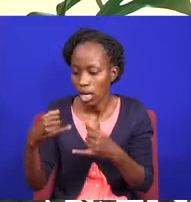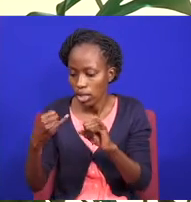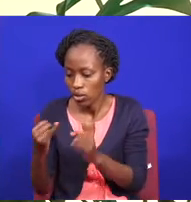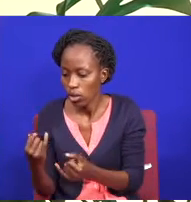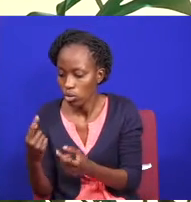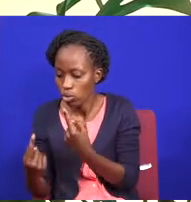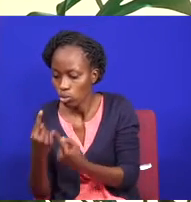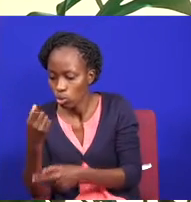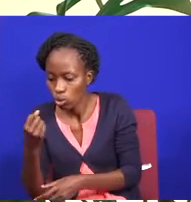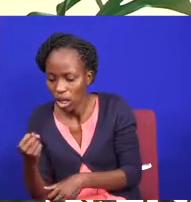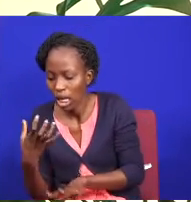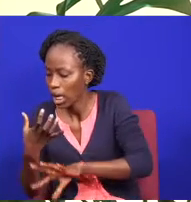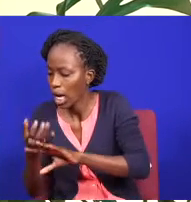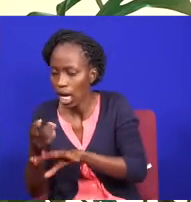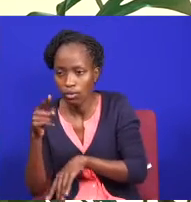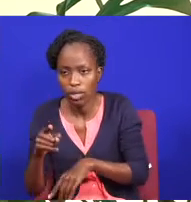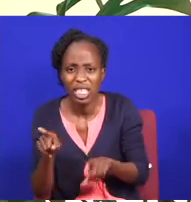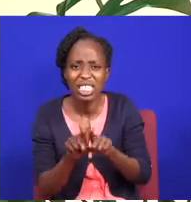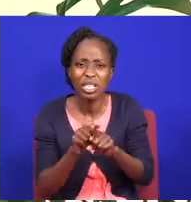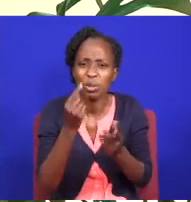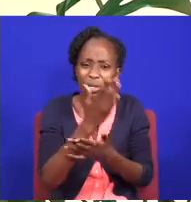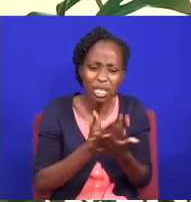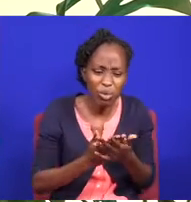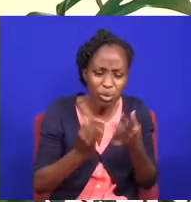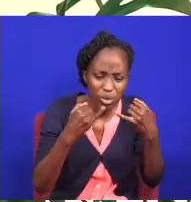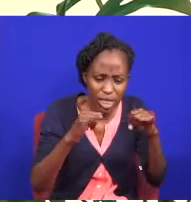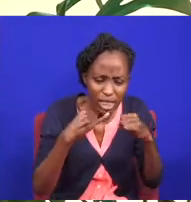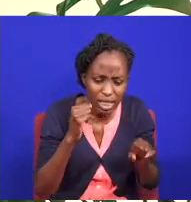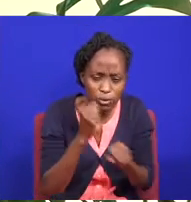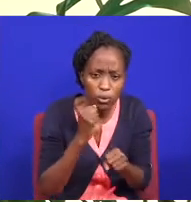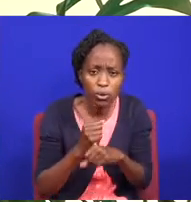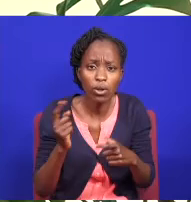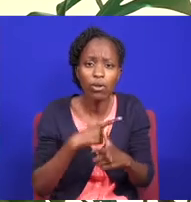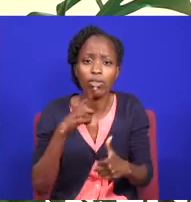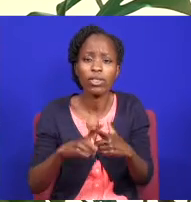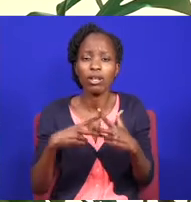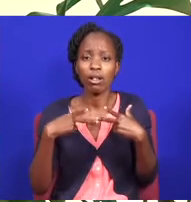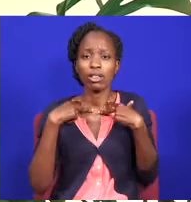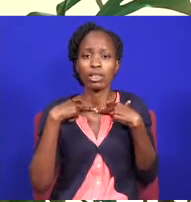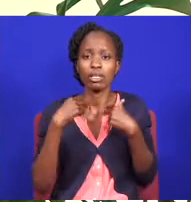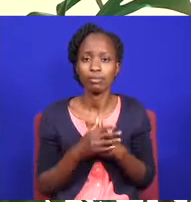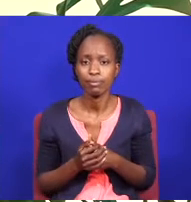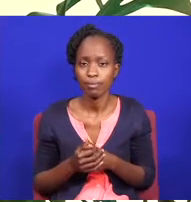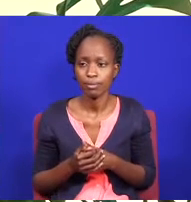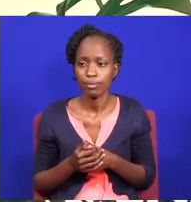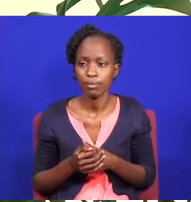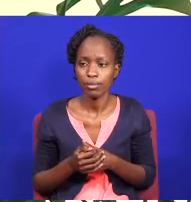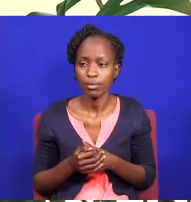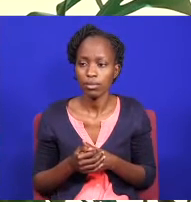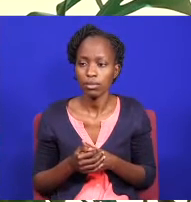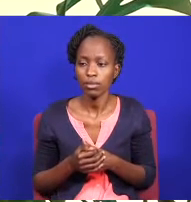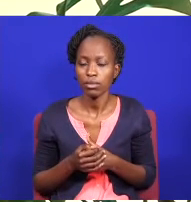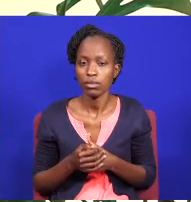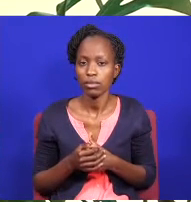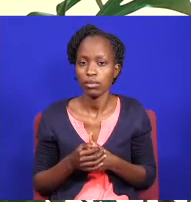trying to do the Sudoku, or like something maybe you are trying to do, you who is listening to us and watching us, and you are not able to